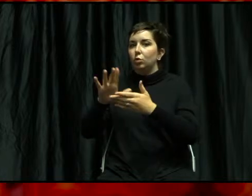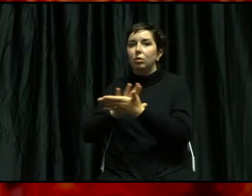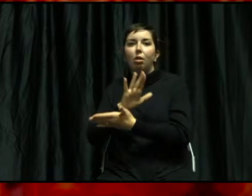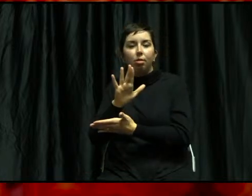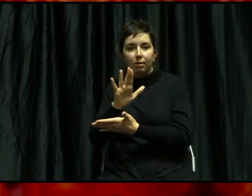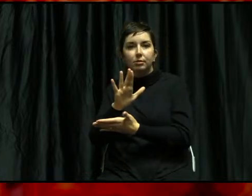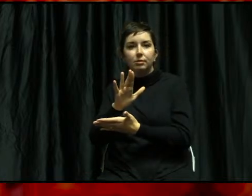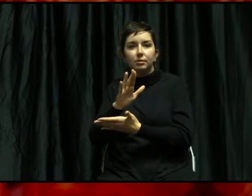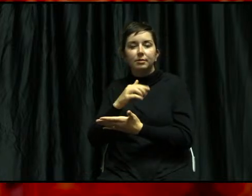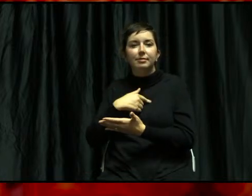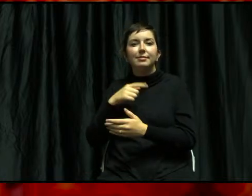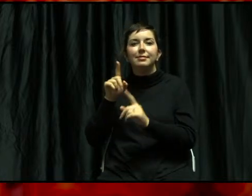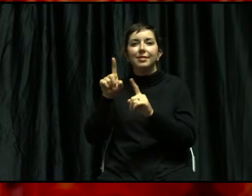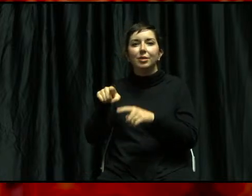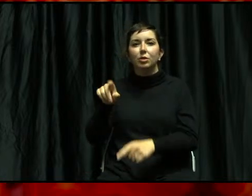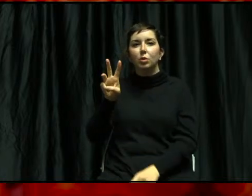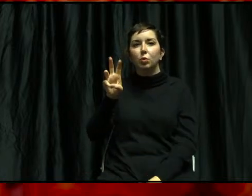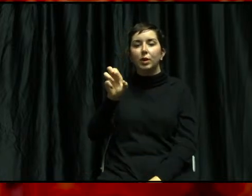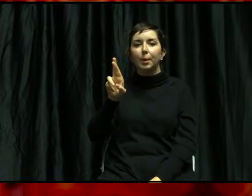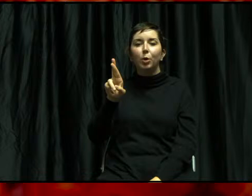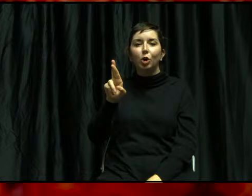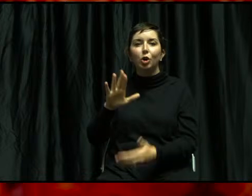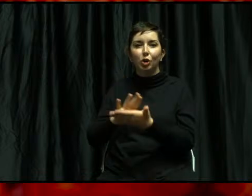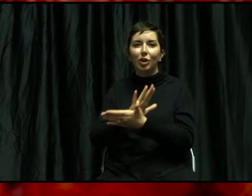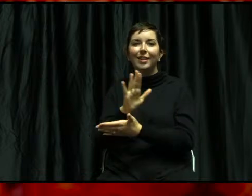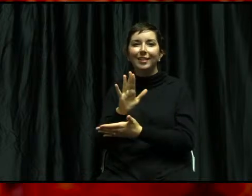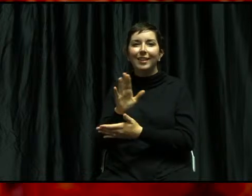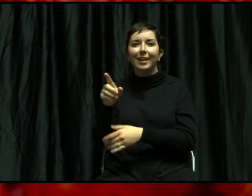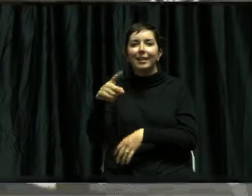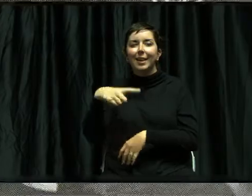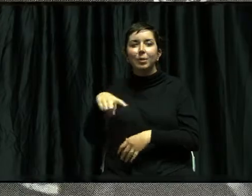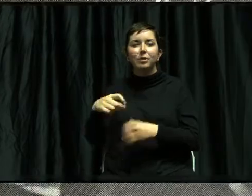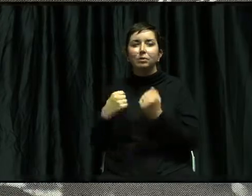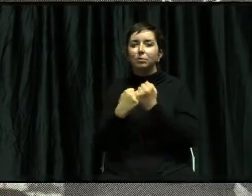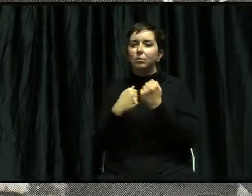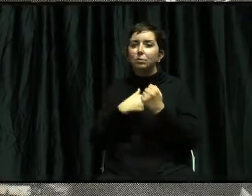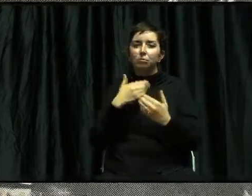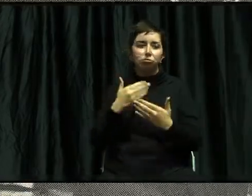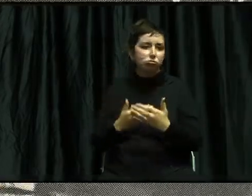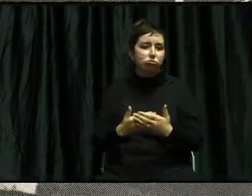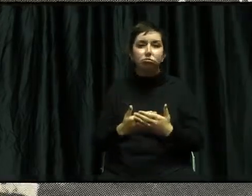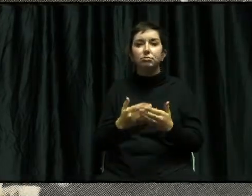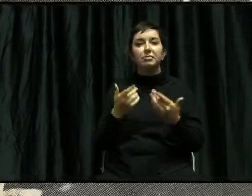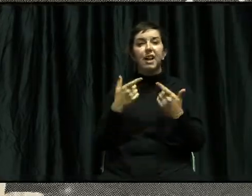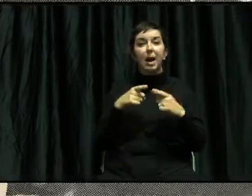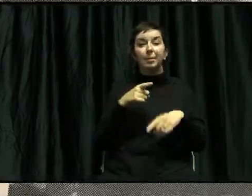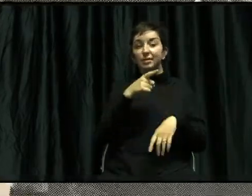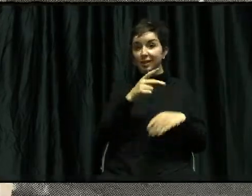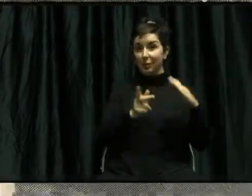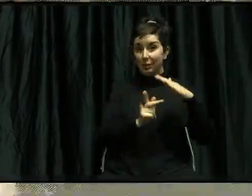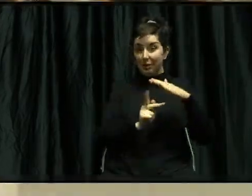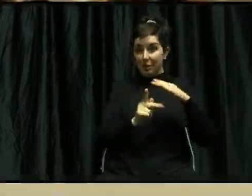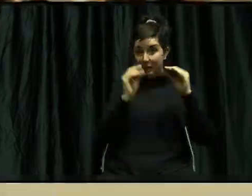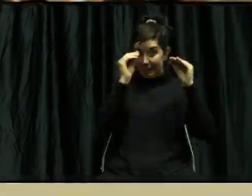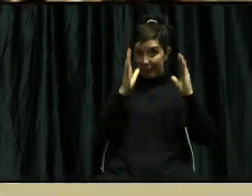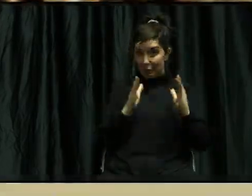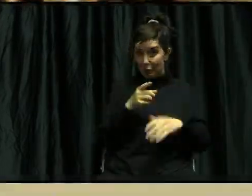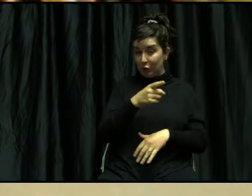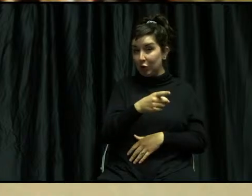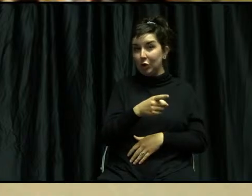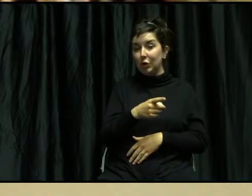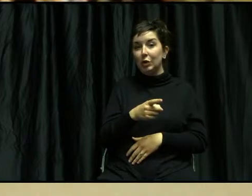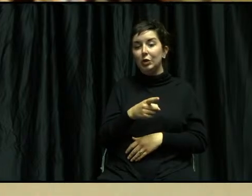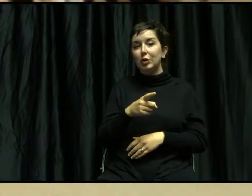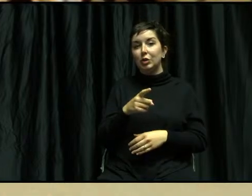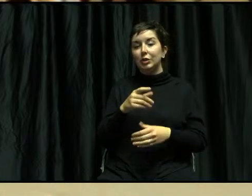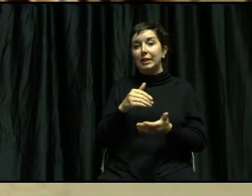I went to Weber State, and they were so good to me. After time as a kindergarten teacher, Dr. Flint became